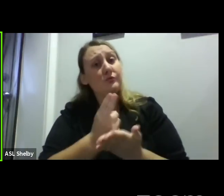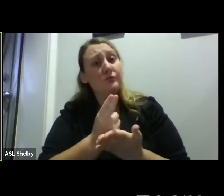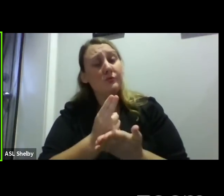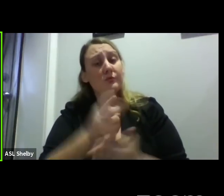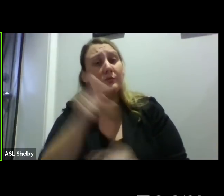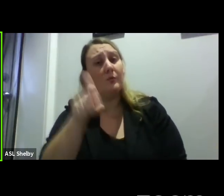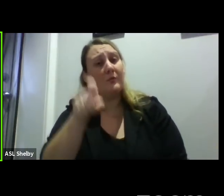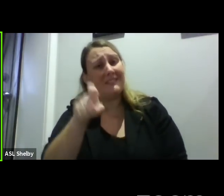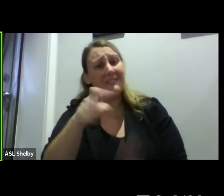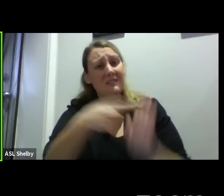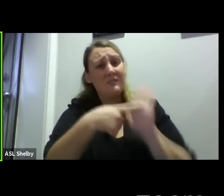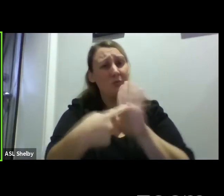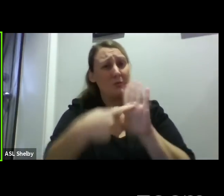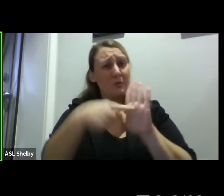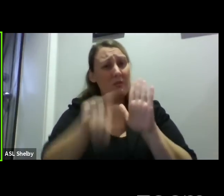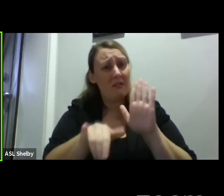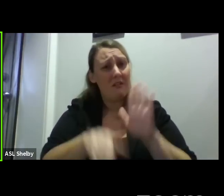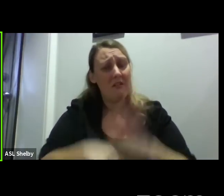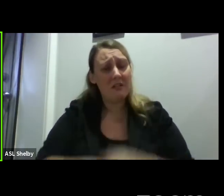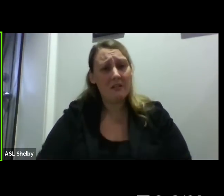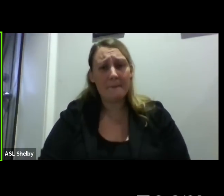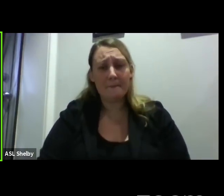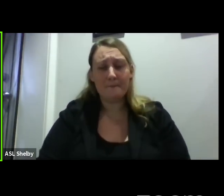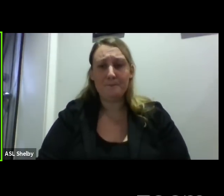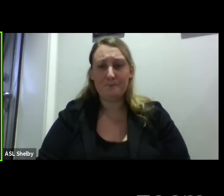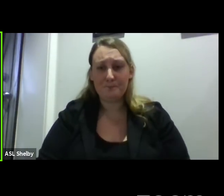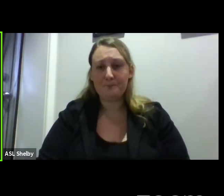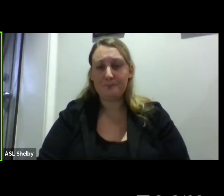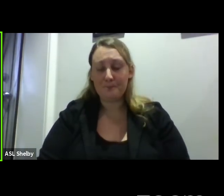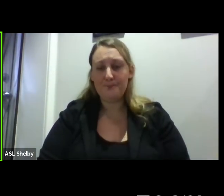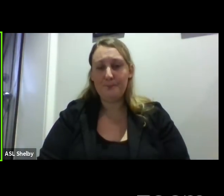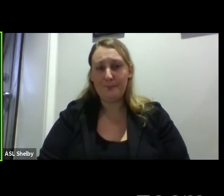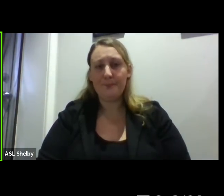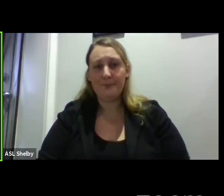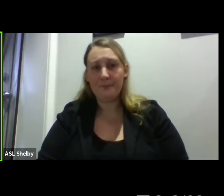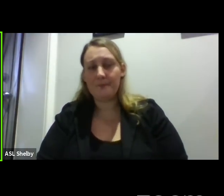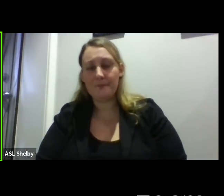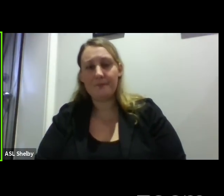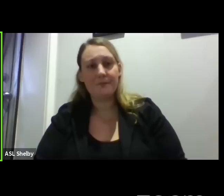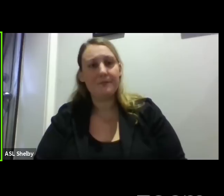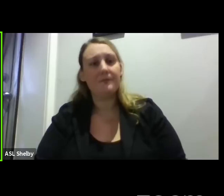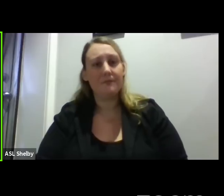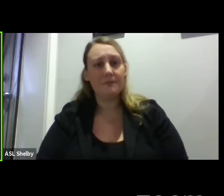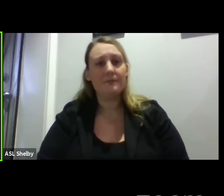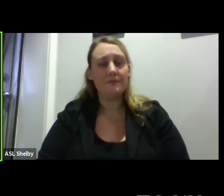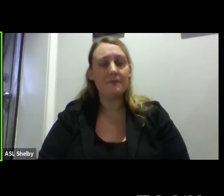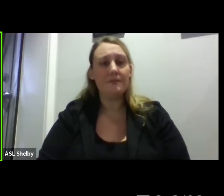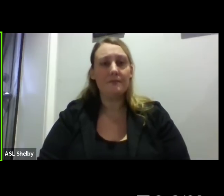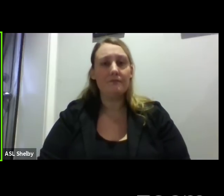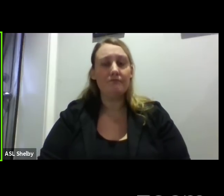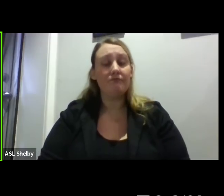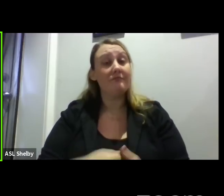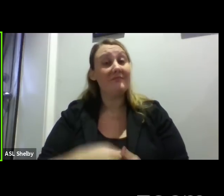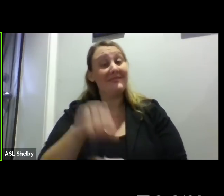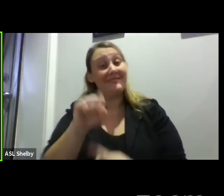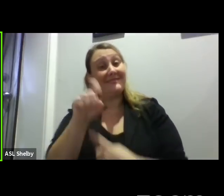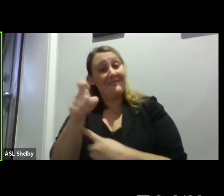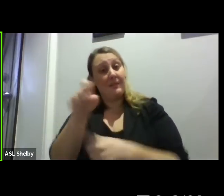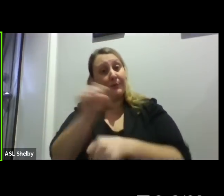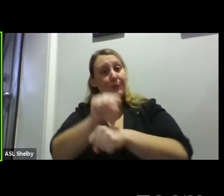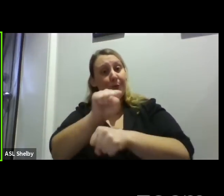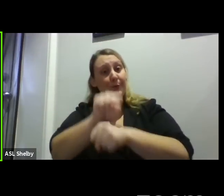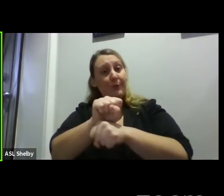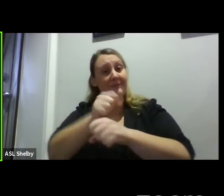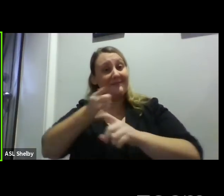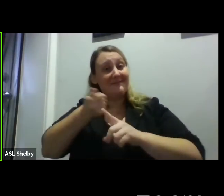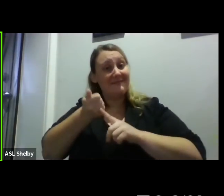reality. It's on the forefront. It's one of the oldest profession known in